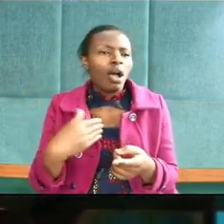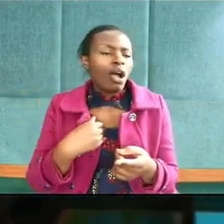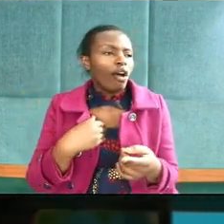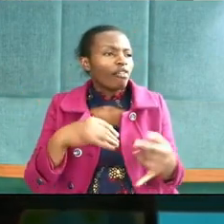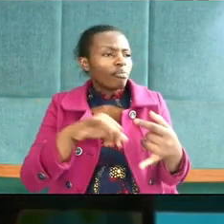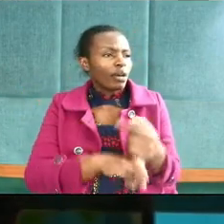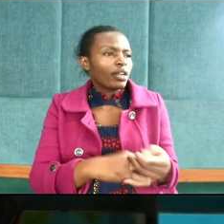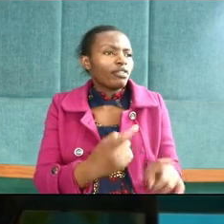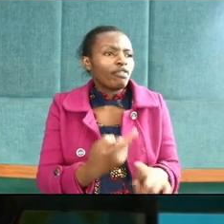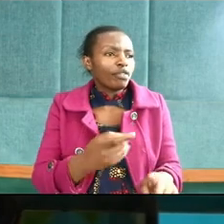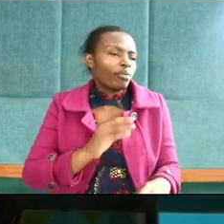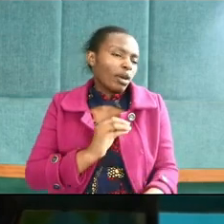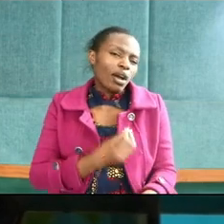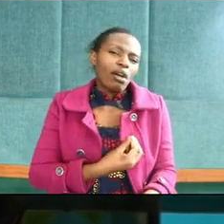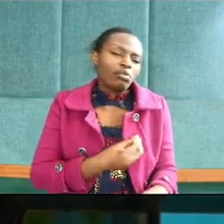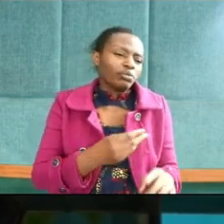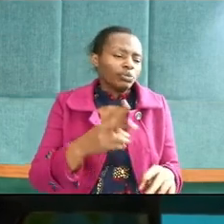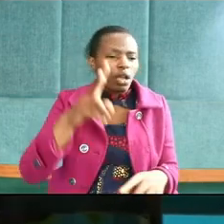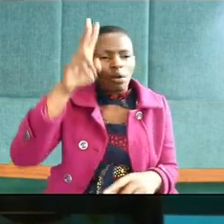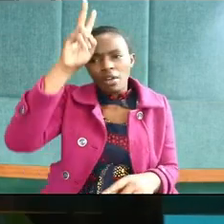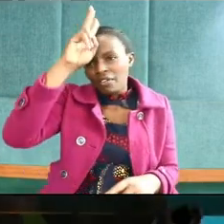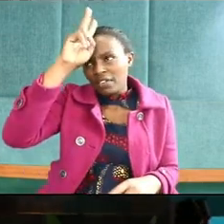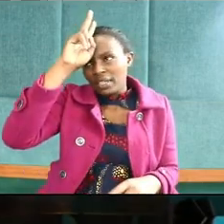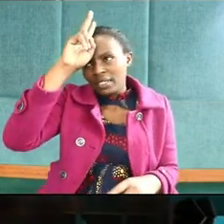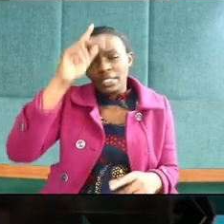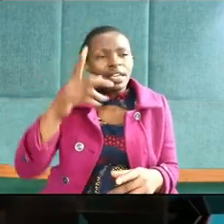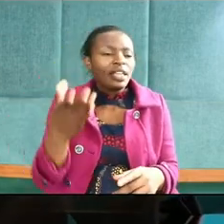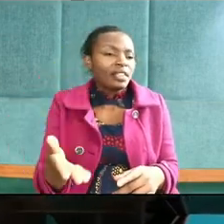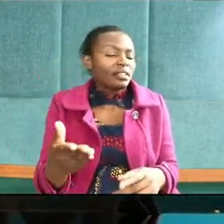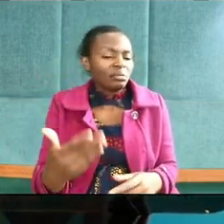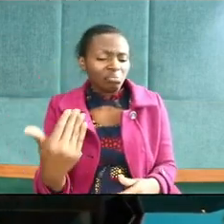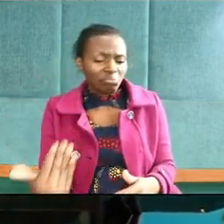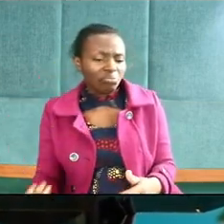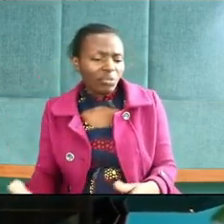village. These young ladies who you find in Nairobi,